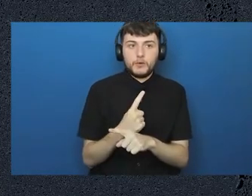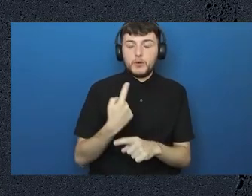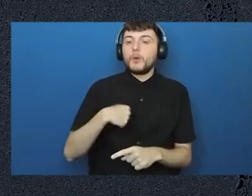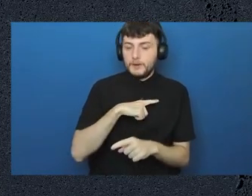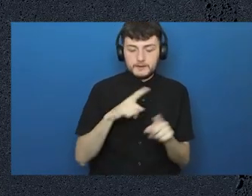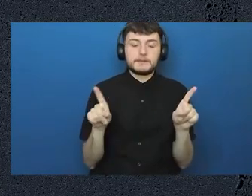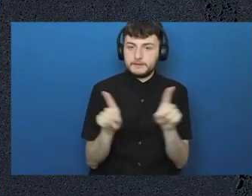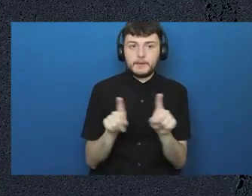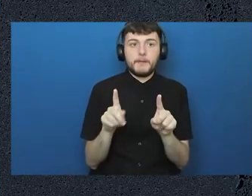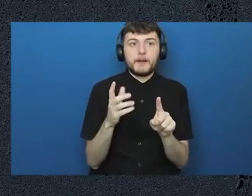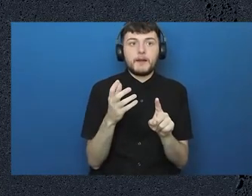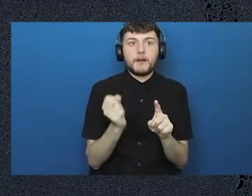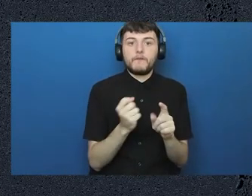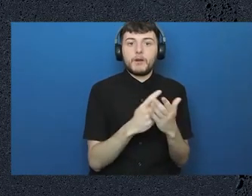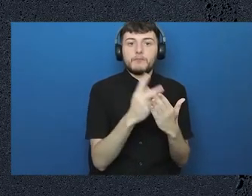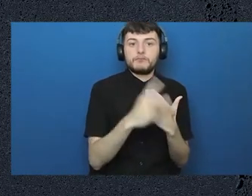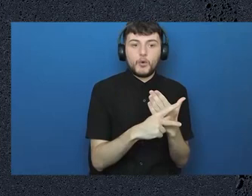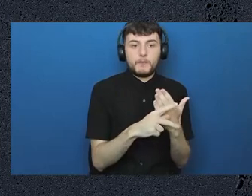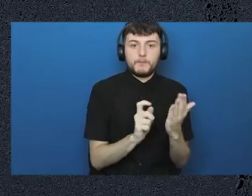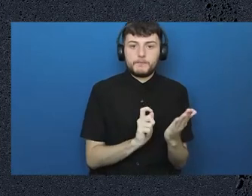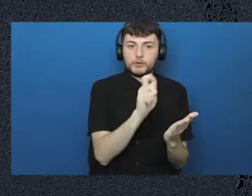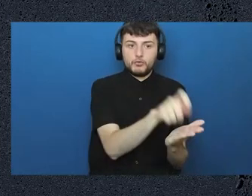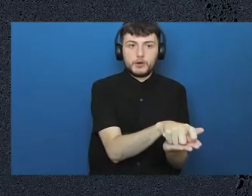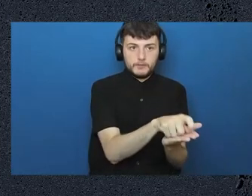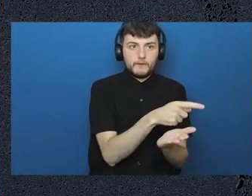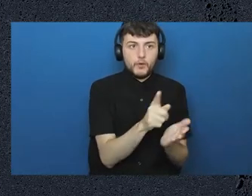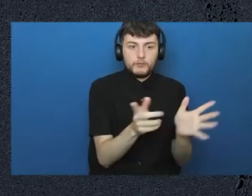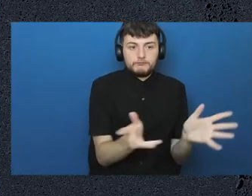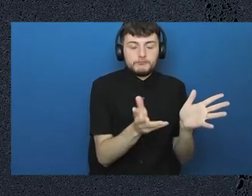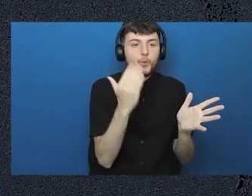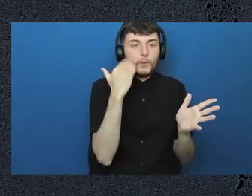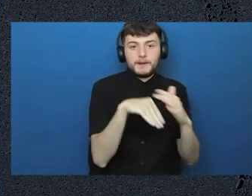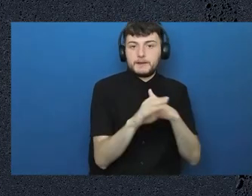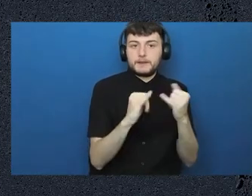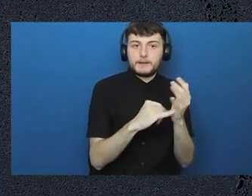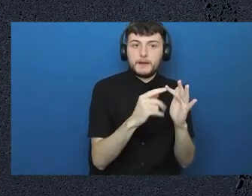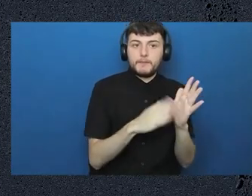Boosting Women in STEM scholarships that are funded by the federal government. So